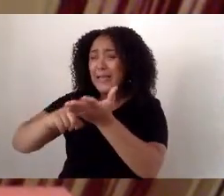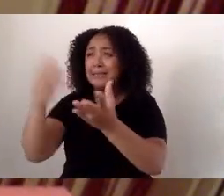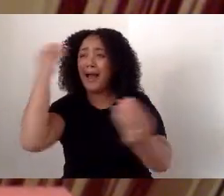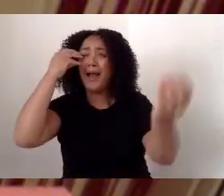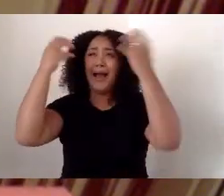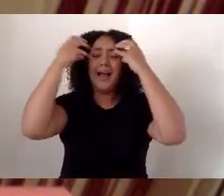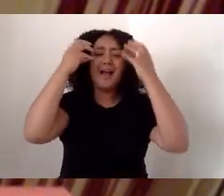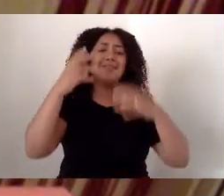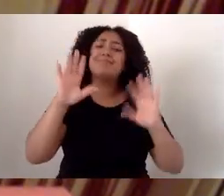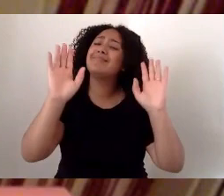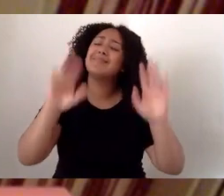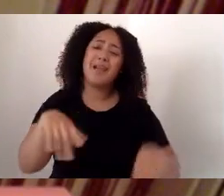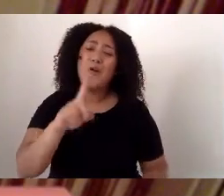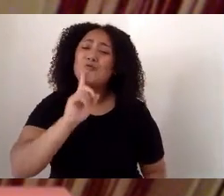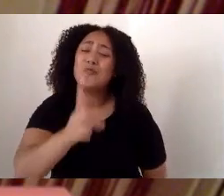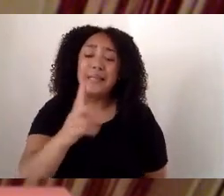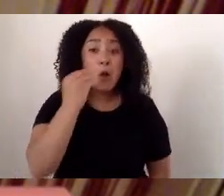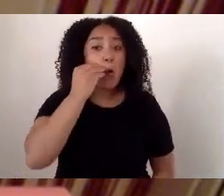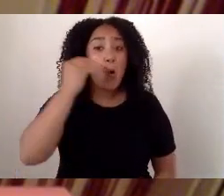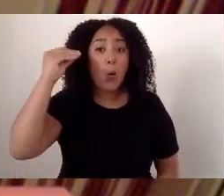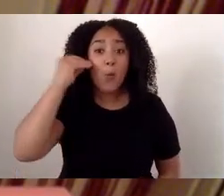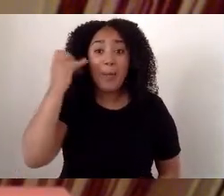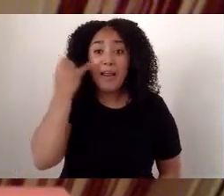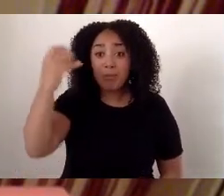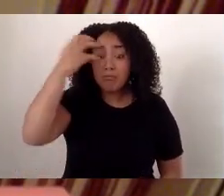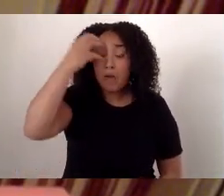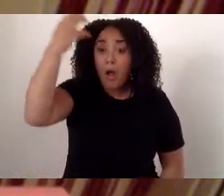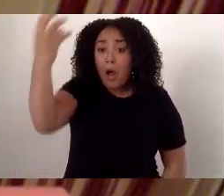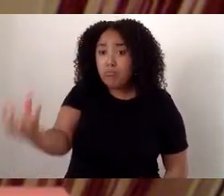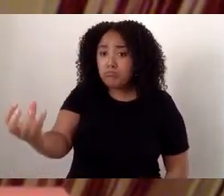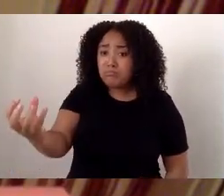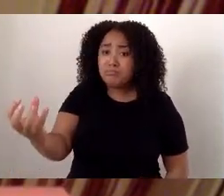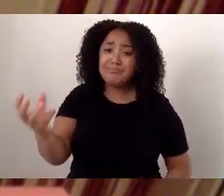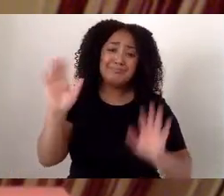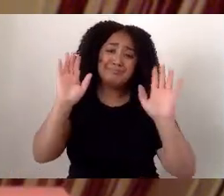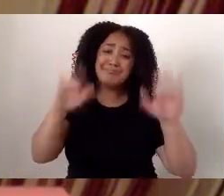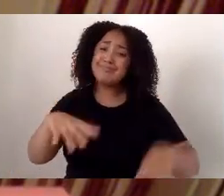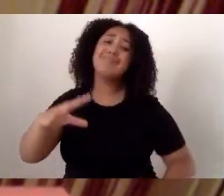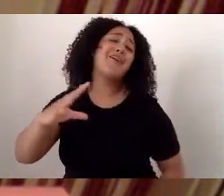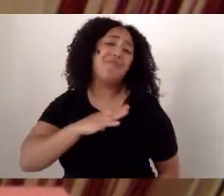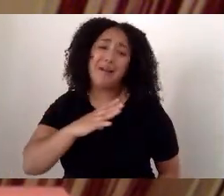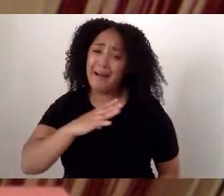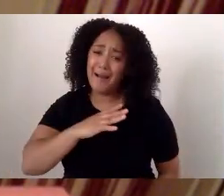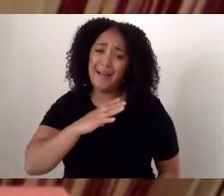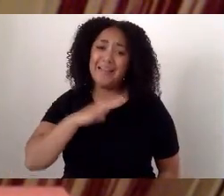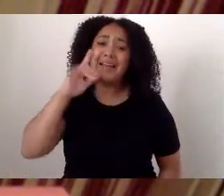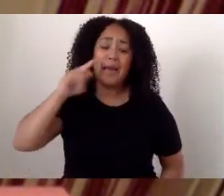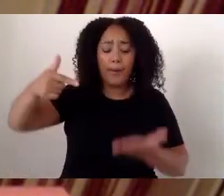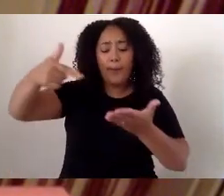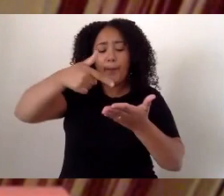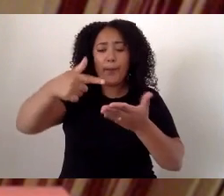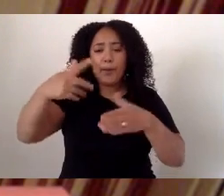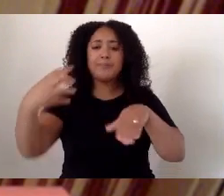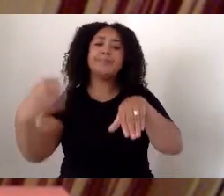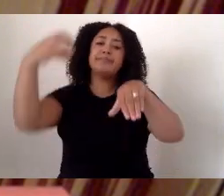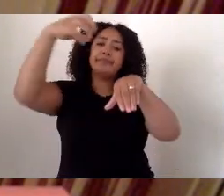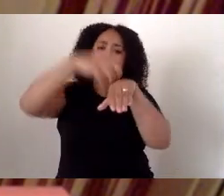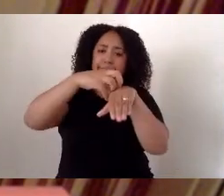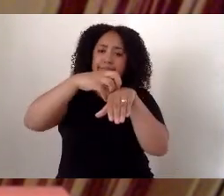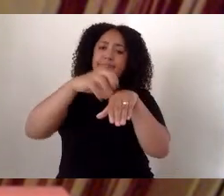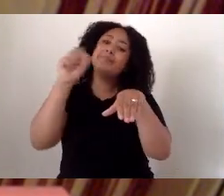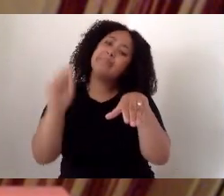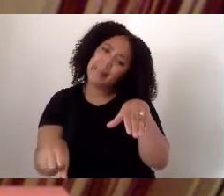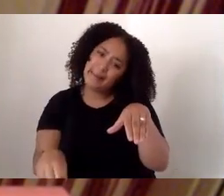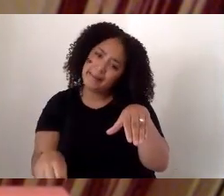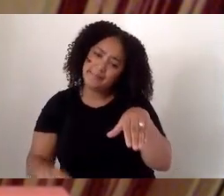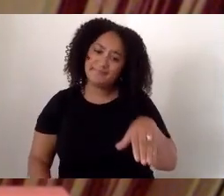the end of the world. That's why we have hot glue. So I'm gonna stick that eye right on there. So it's looking